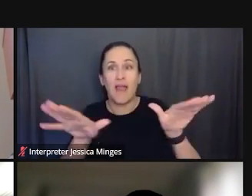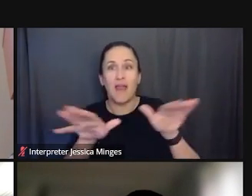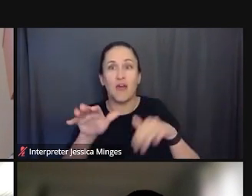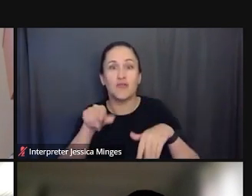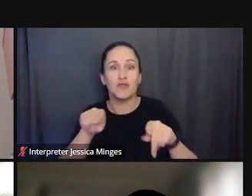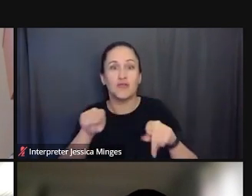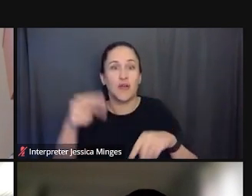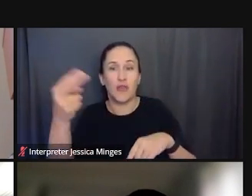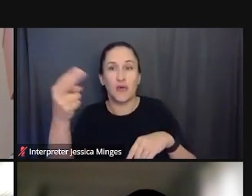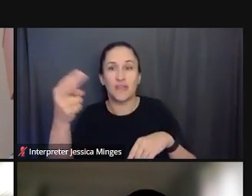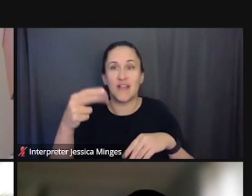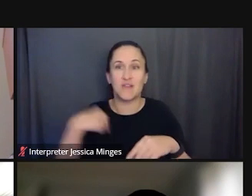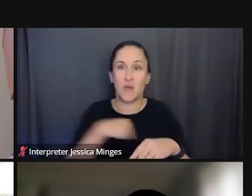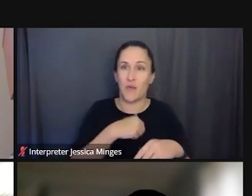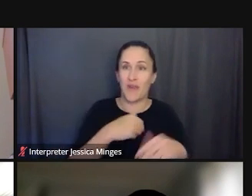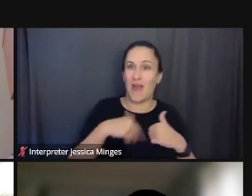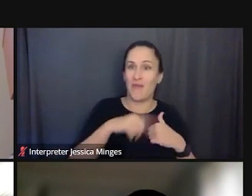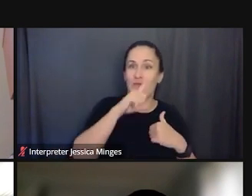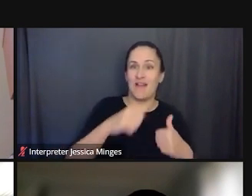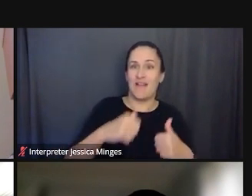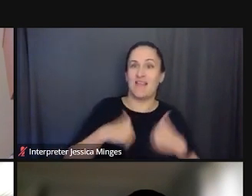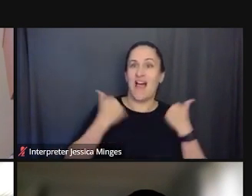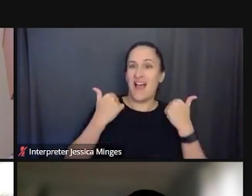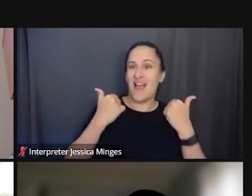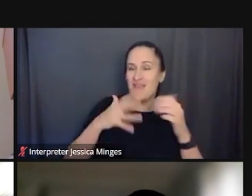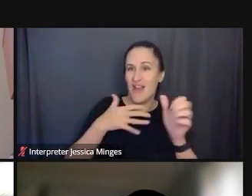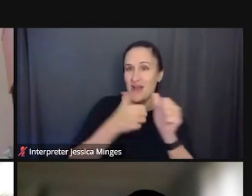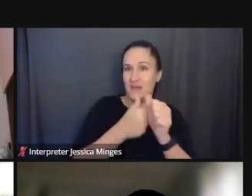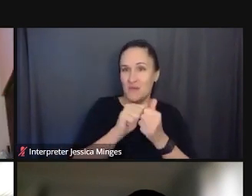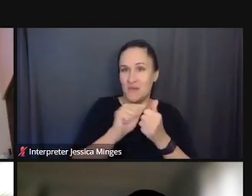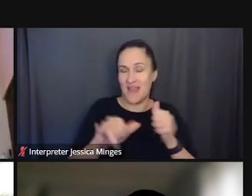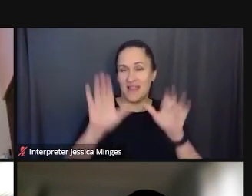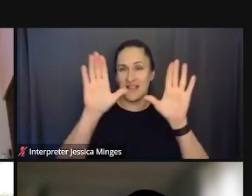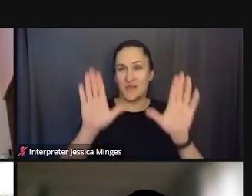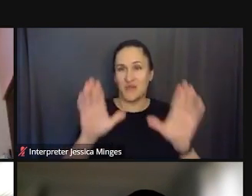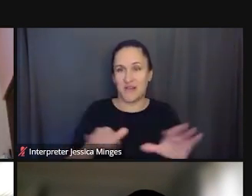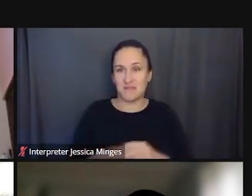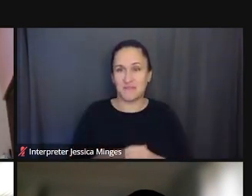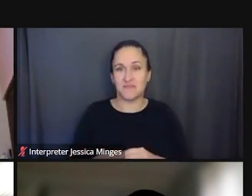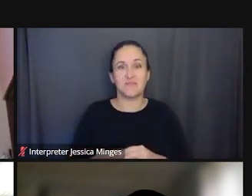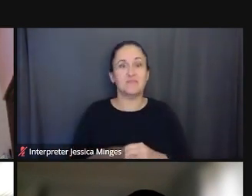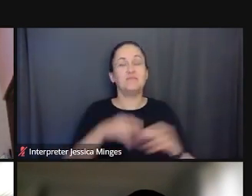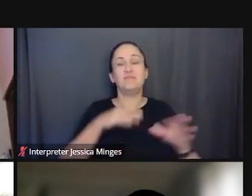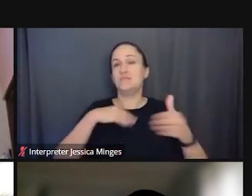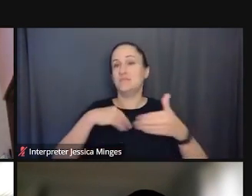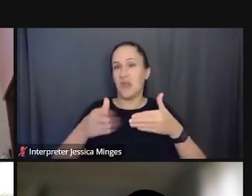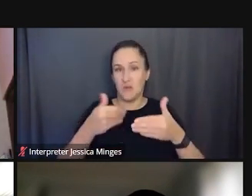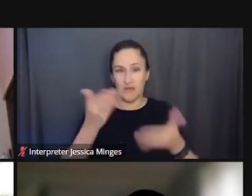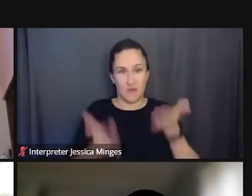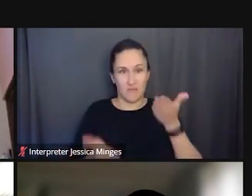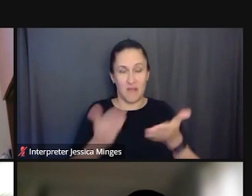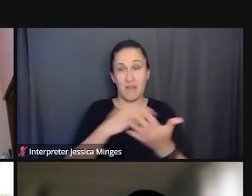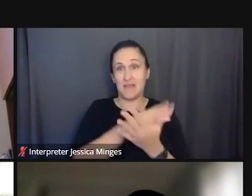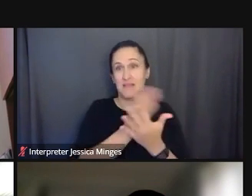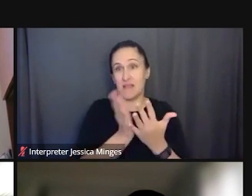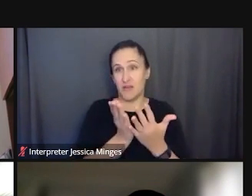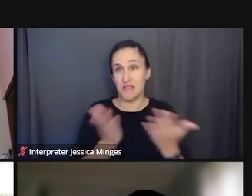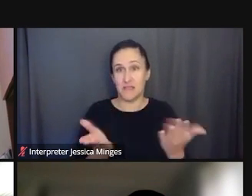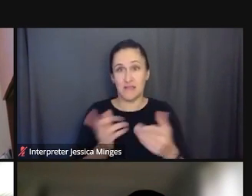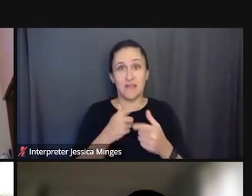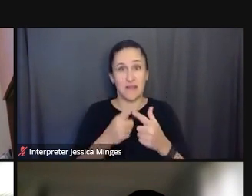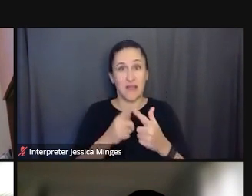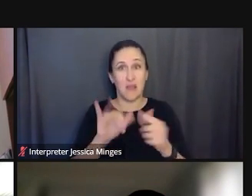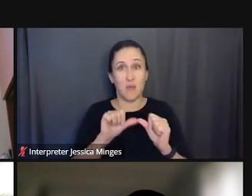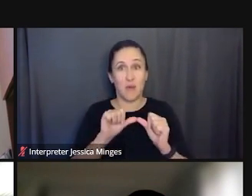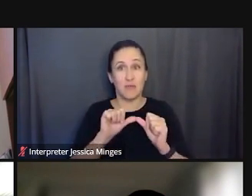See, we get real live updates on this call. That's great. So anyways, that there may be a series. And so Edna's going to keep